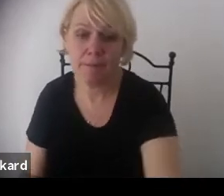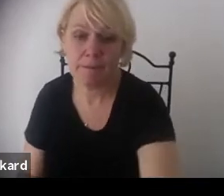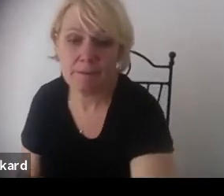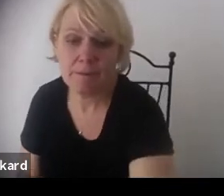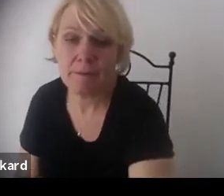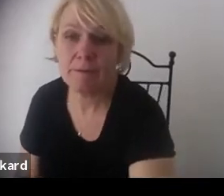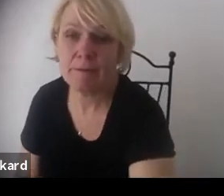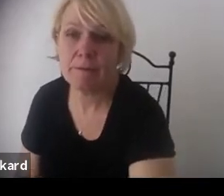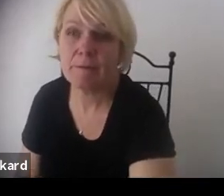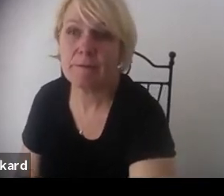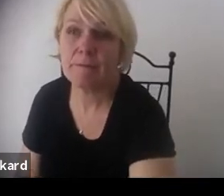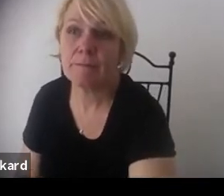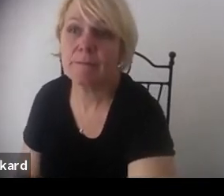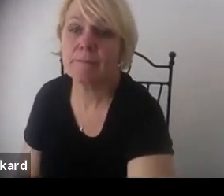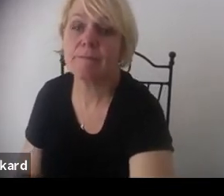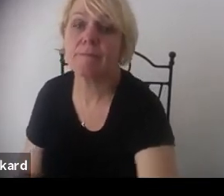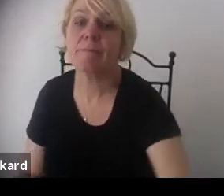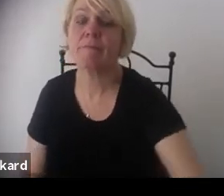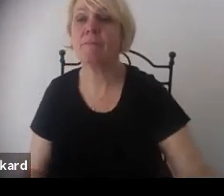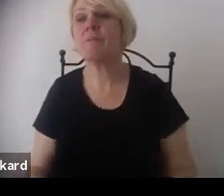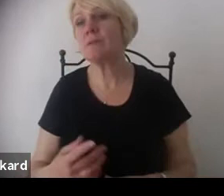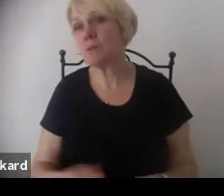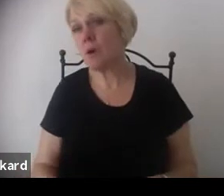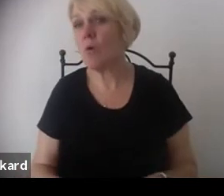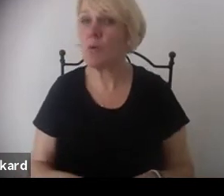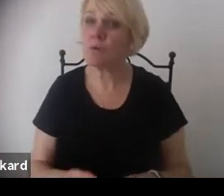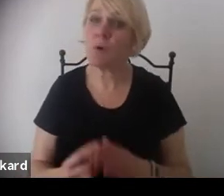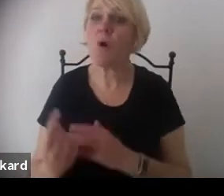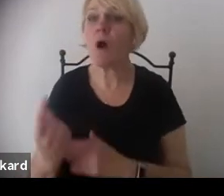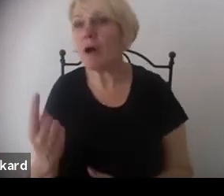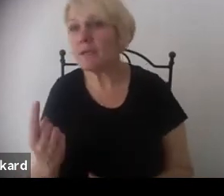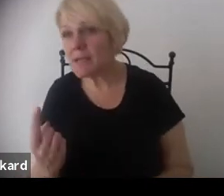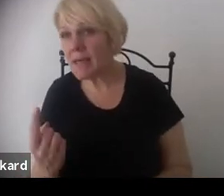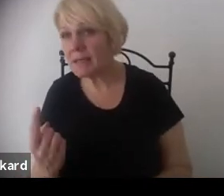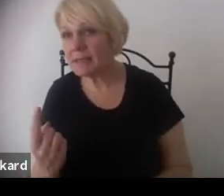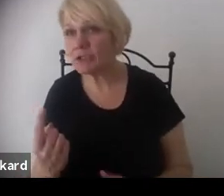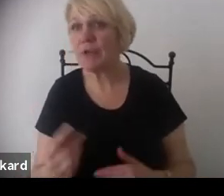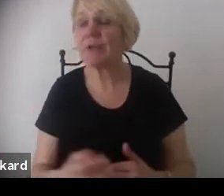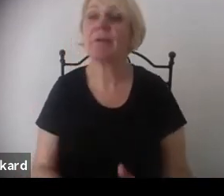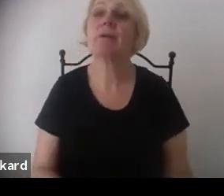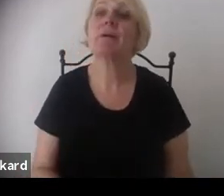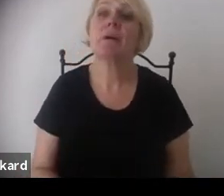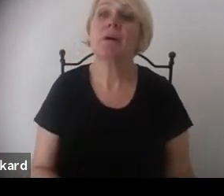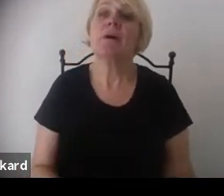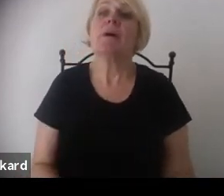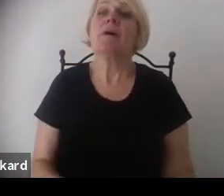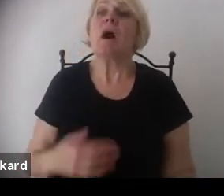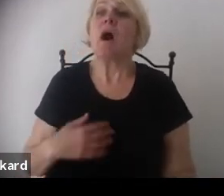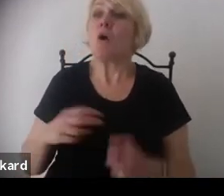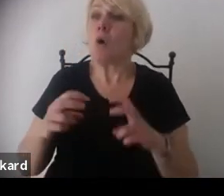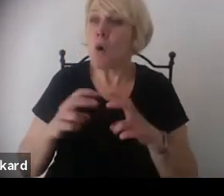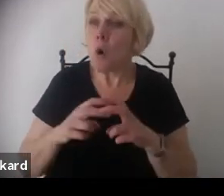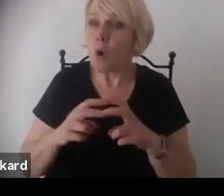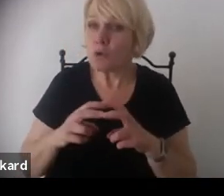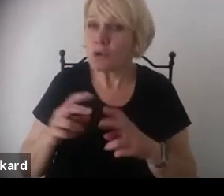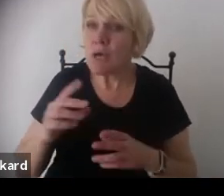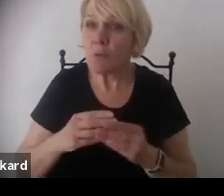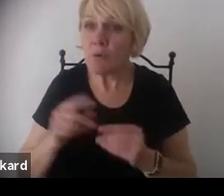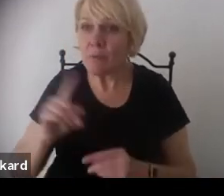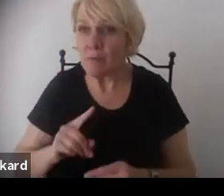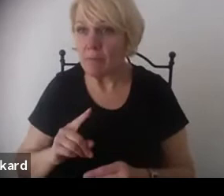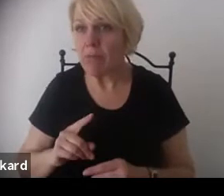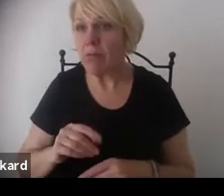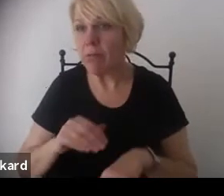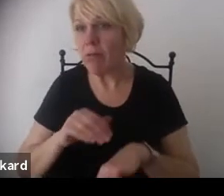being isolated and perhaps not having the social contact, and there's no doubt that does impact on all our mental